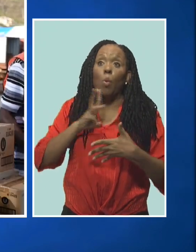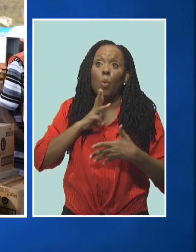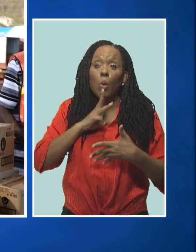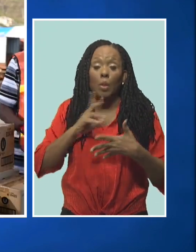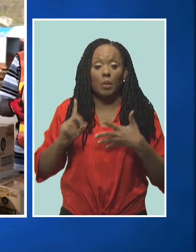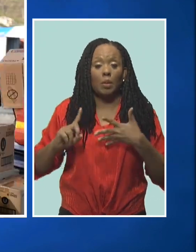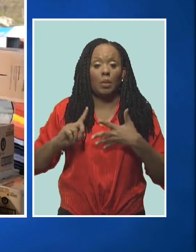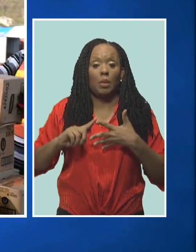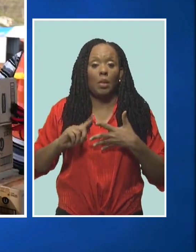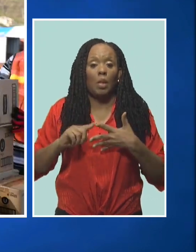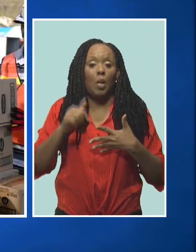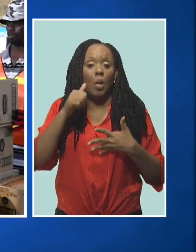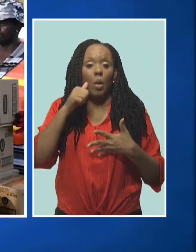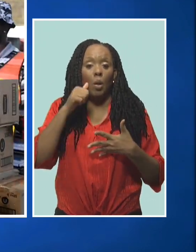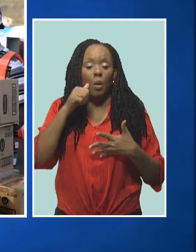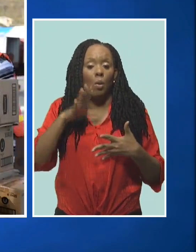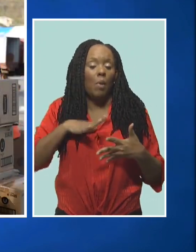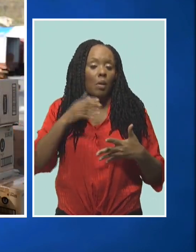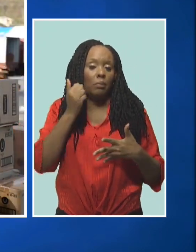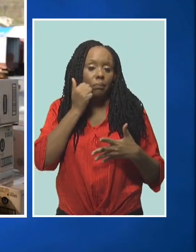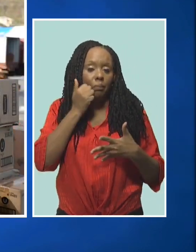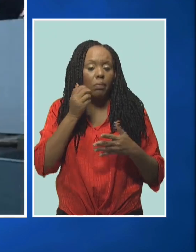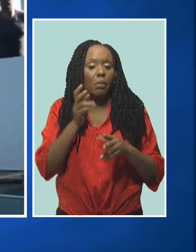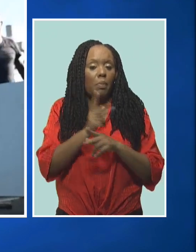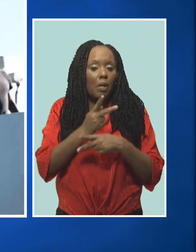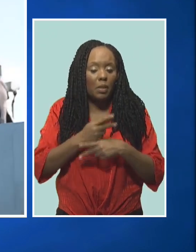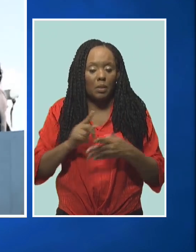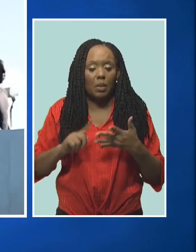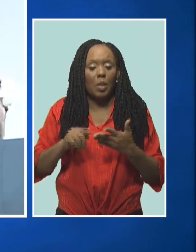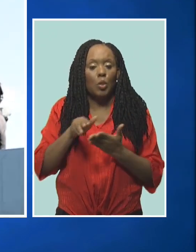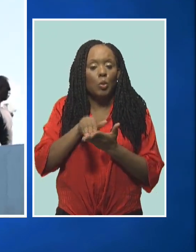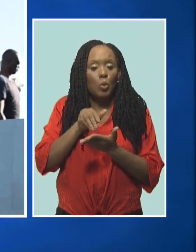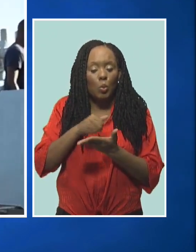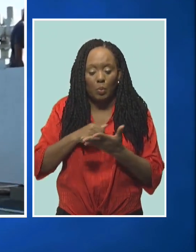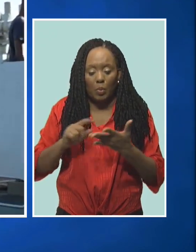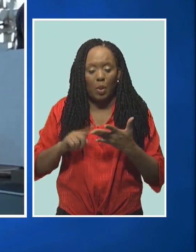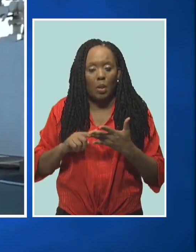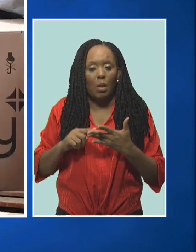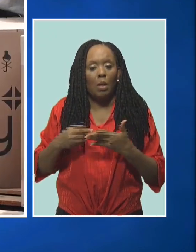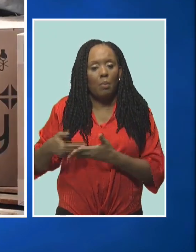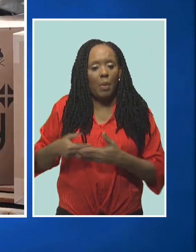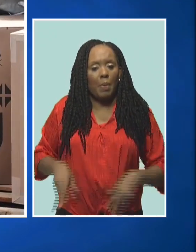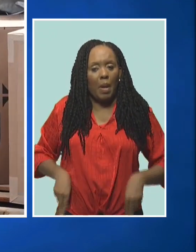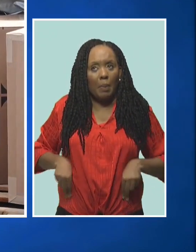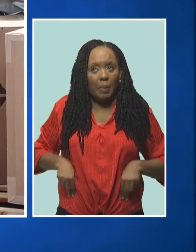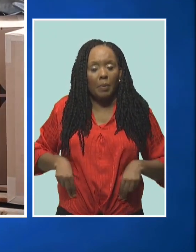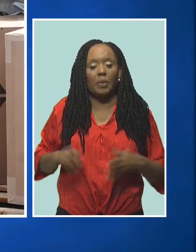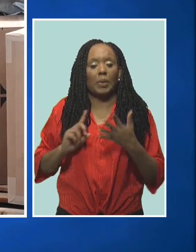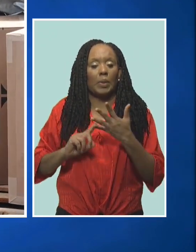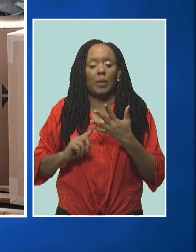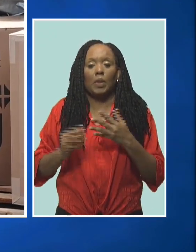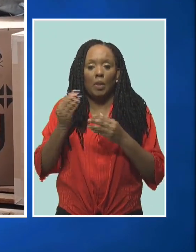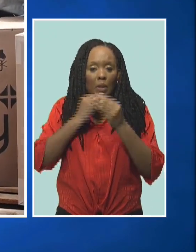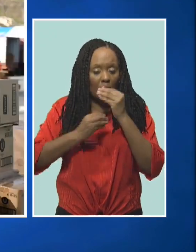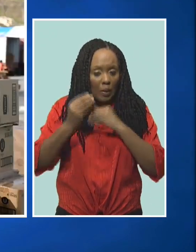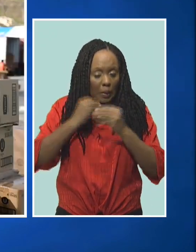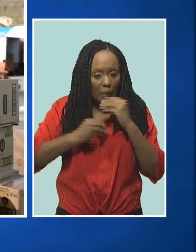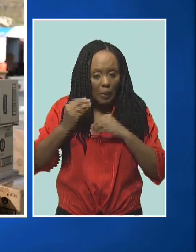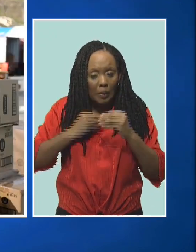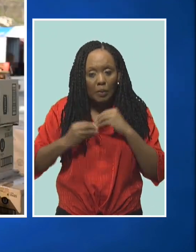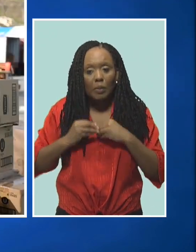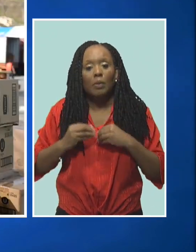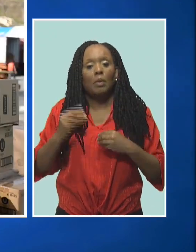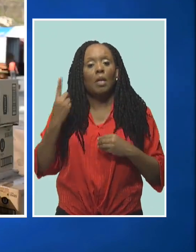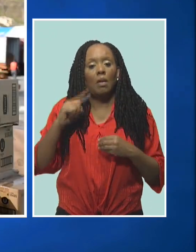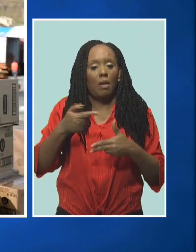some feminine hygiene products, soaps, Pampers. There's also some food stuff as well that we would have brought from Barbados to the